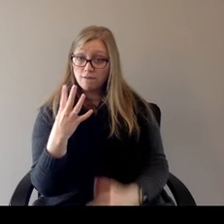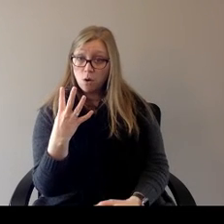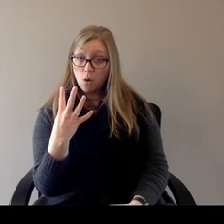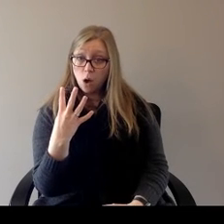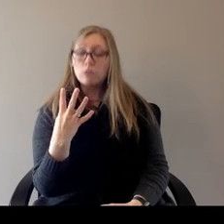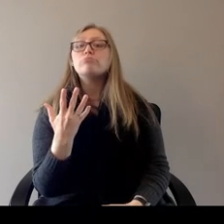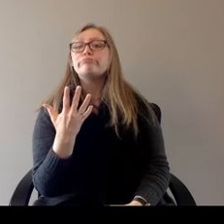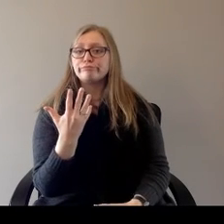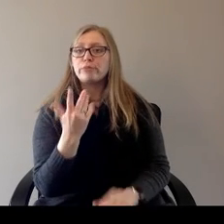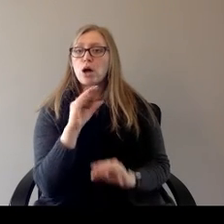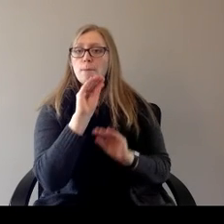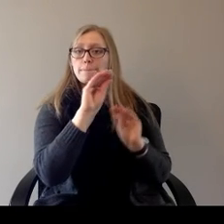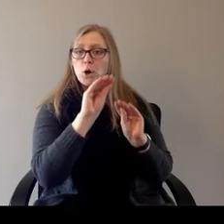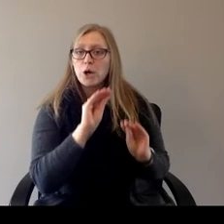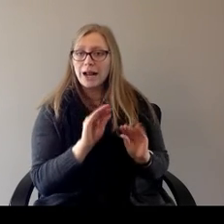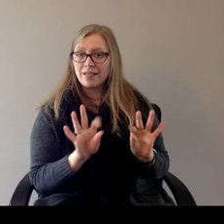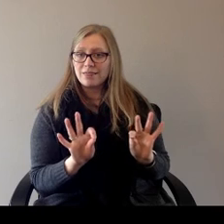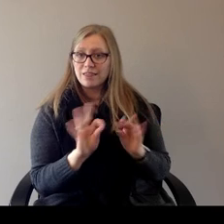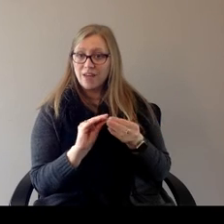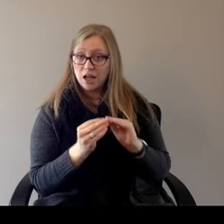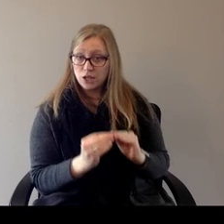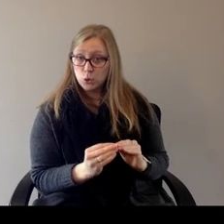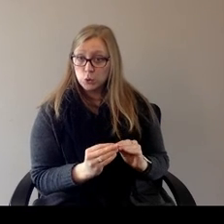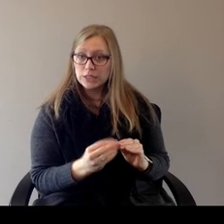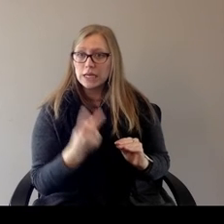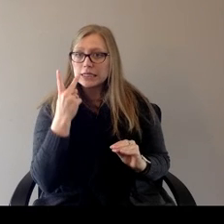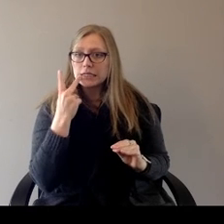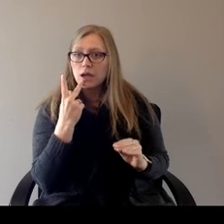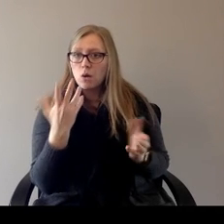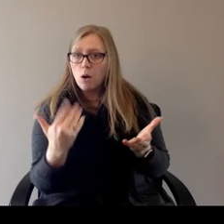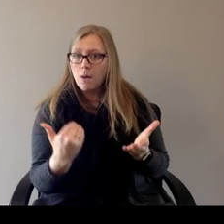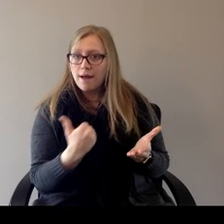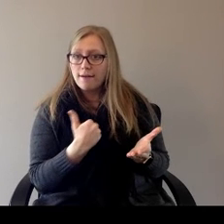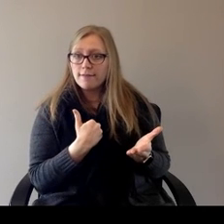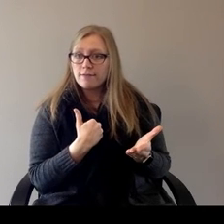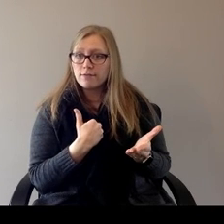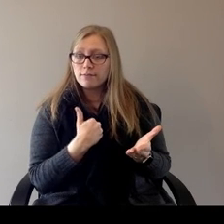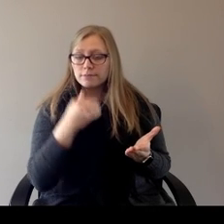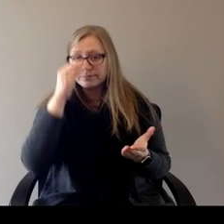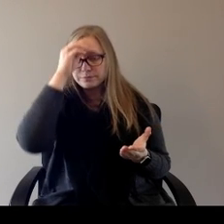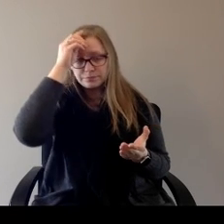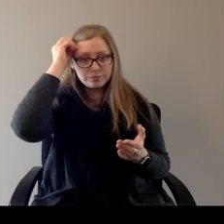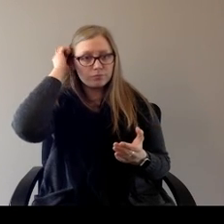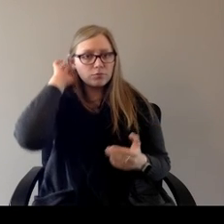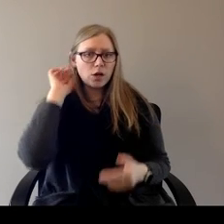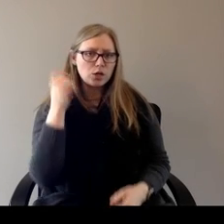our values and see what we have. So as I look here,